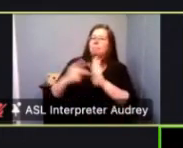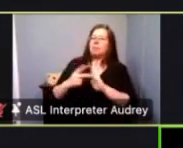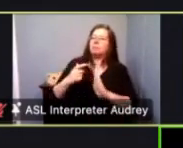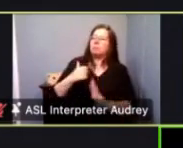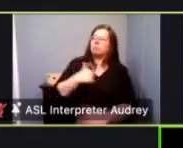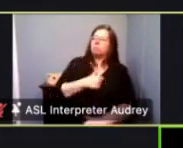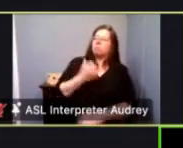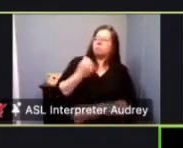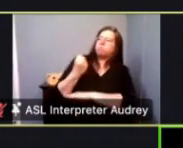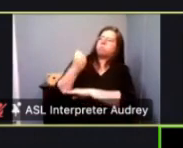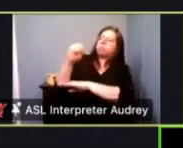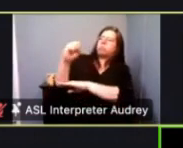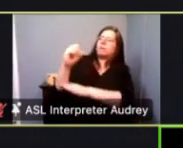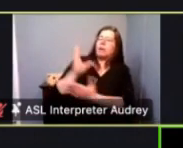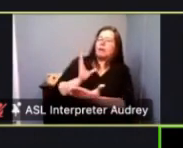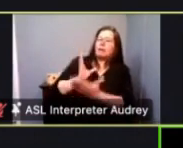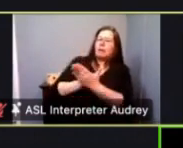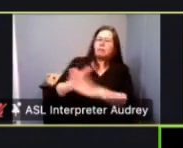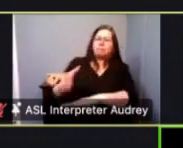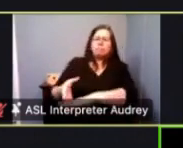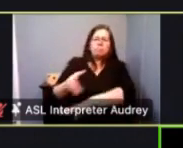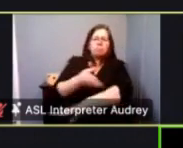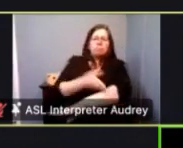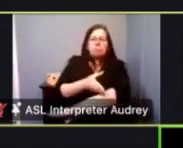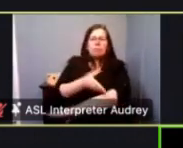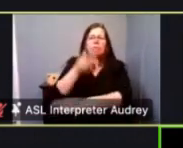making progress, or advocating for change.